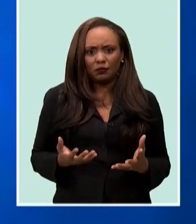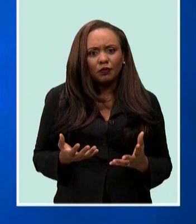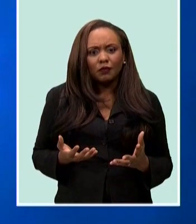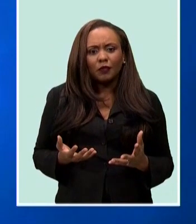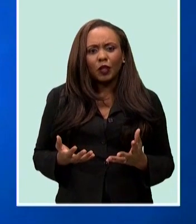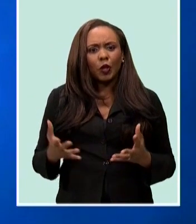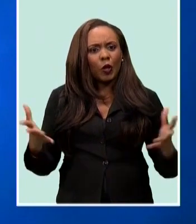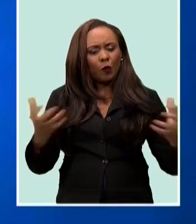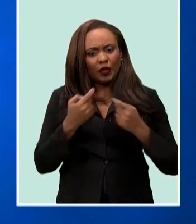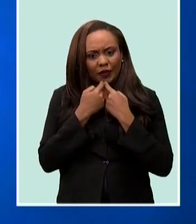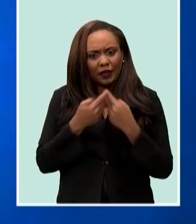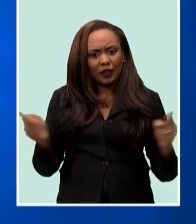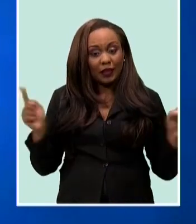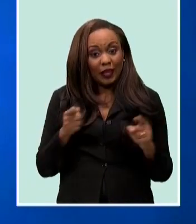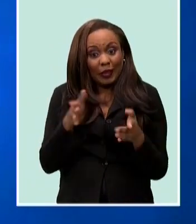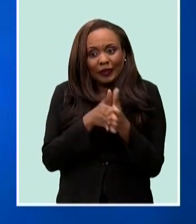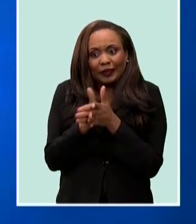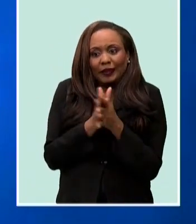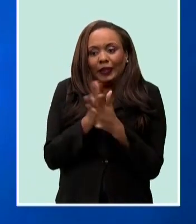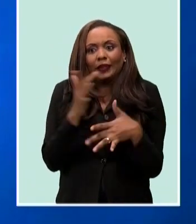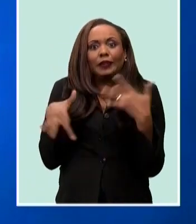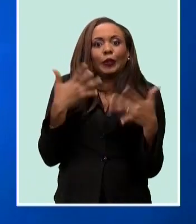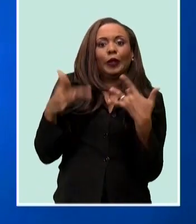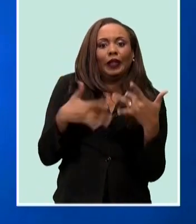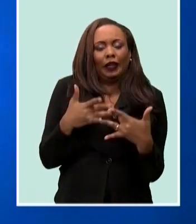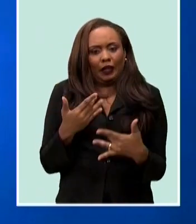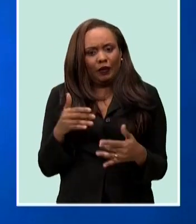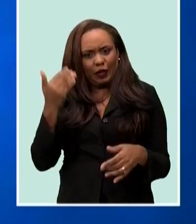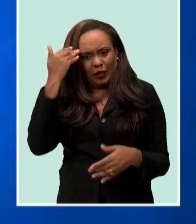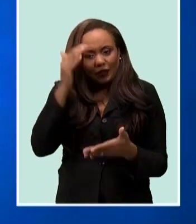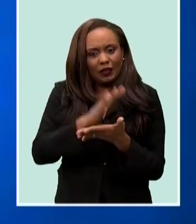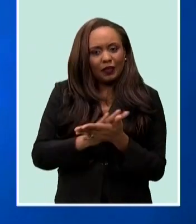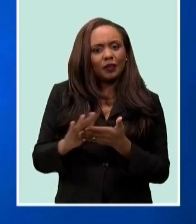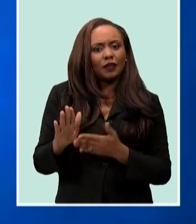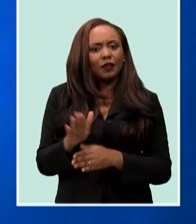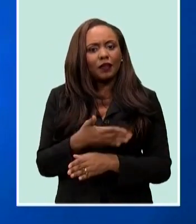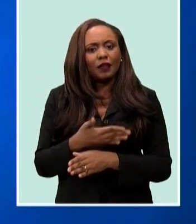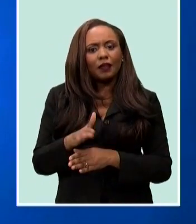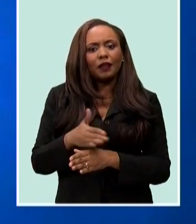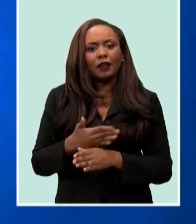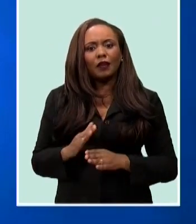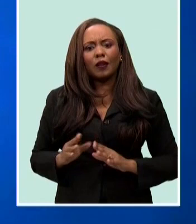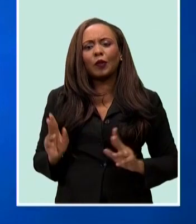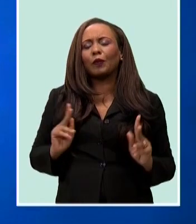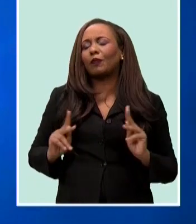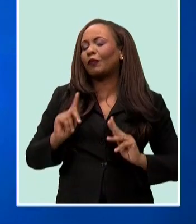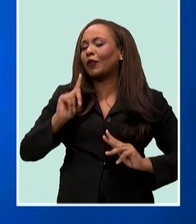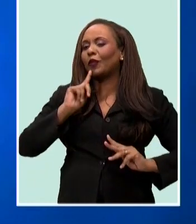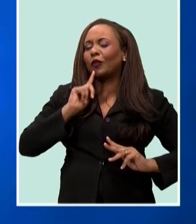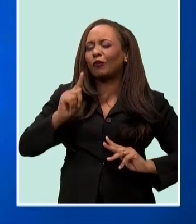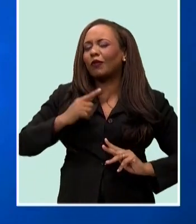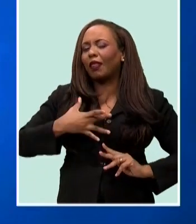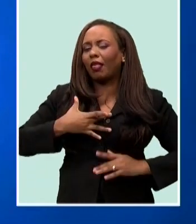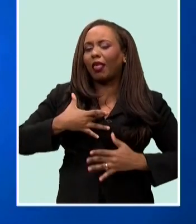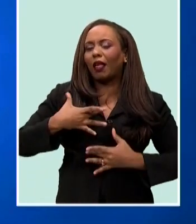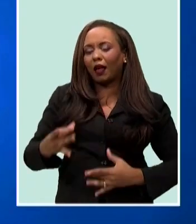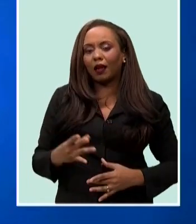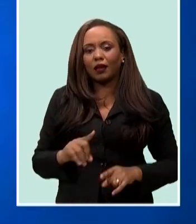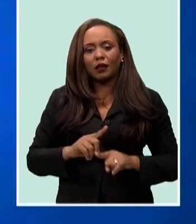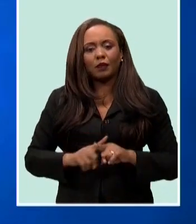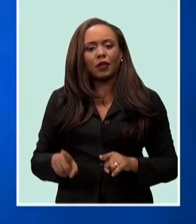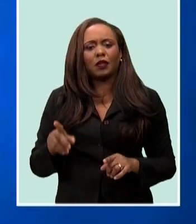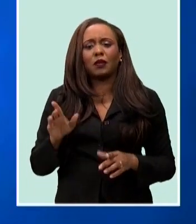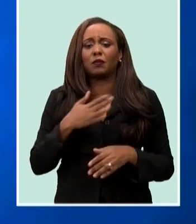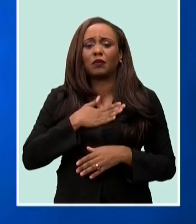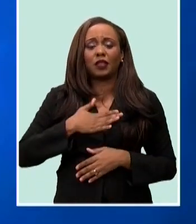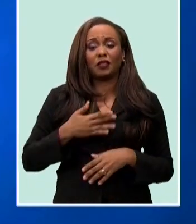party goers, in your enthusiasm, the song is a nice song and persons are very charged about that song is playing. We are asking persons to